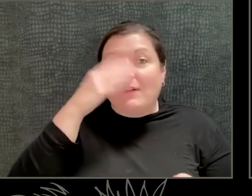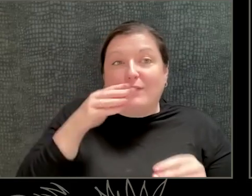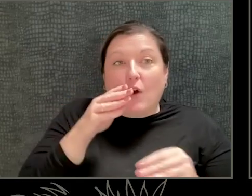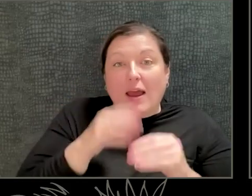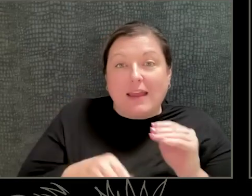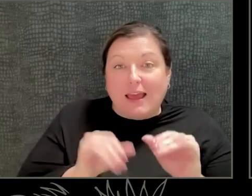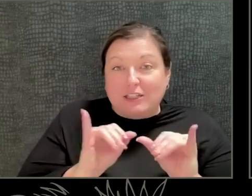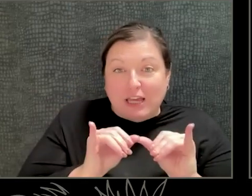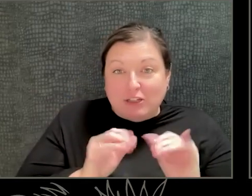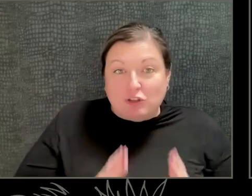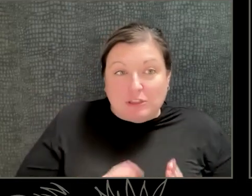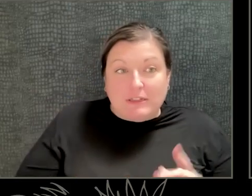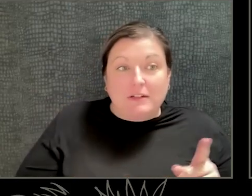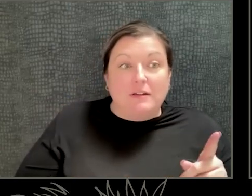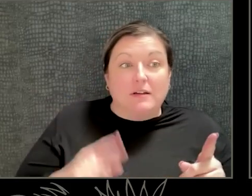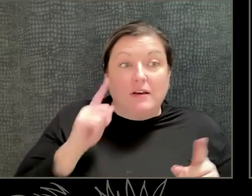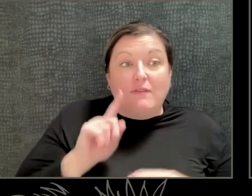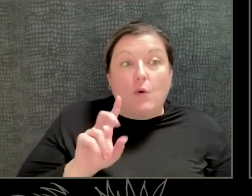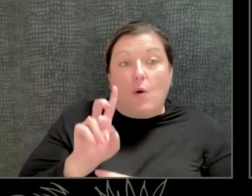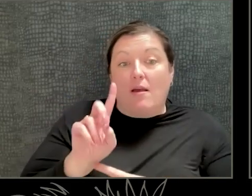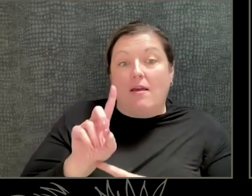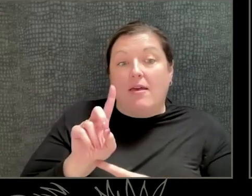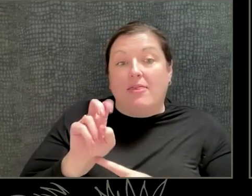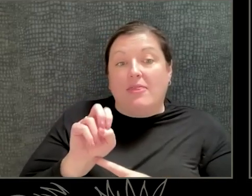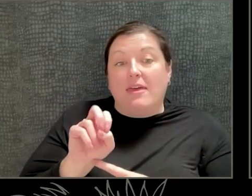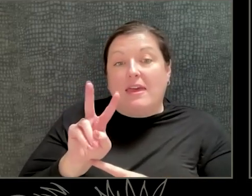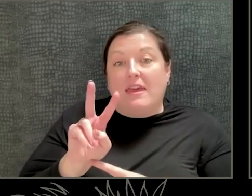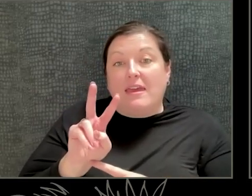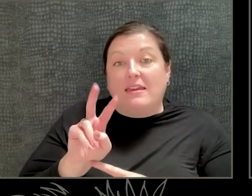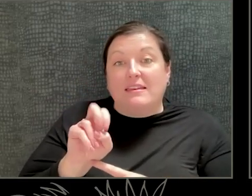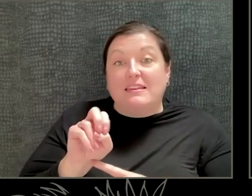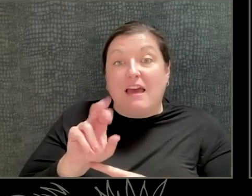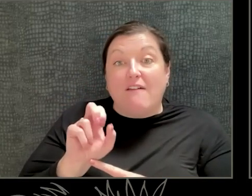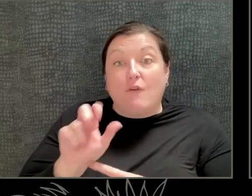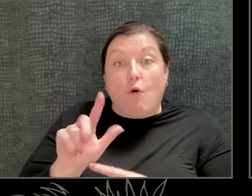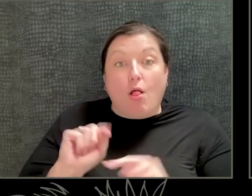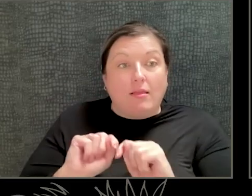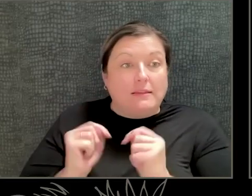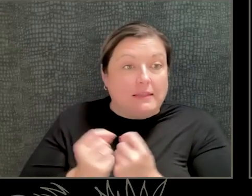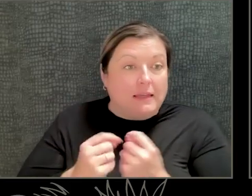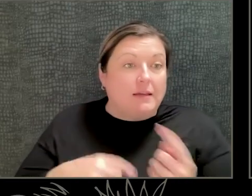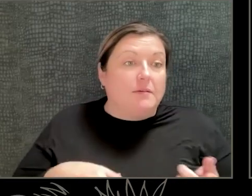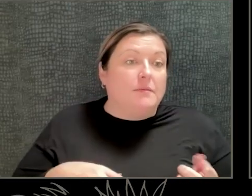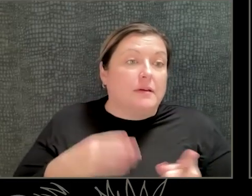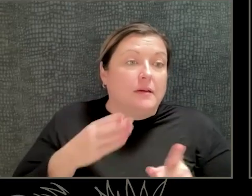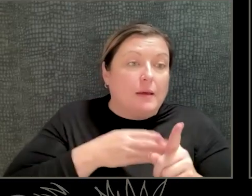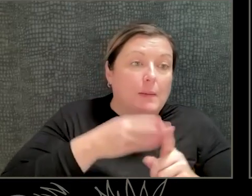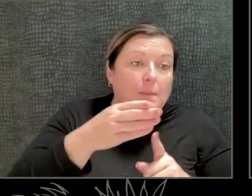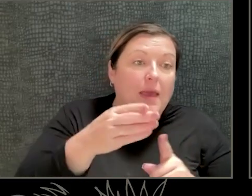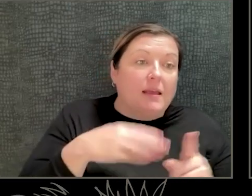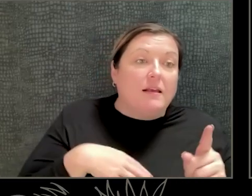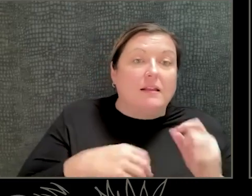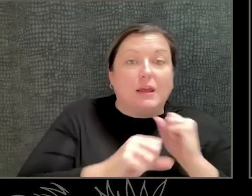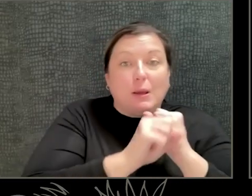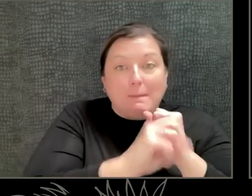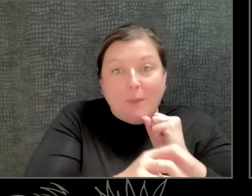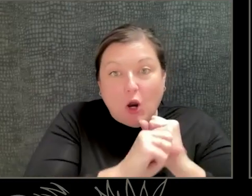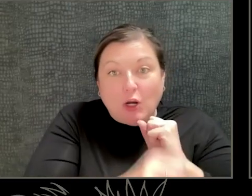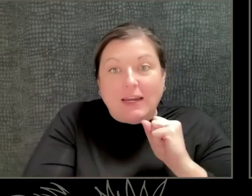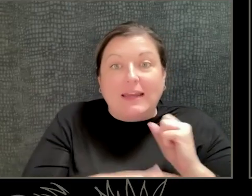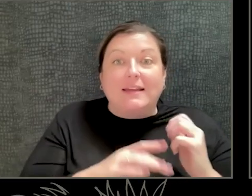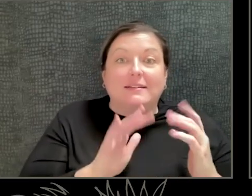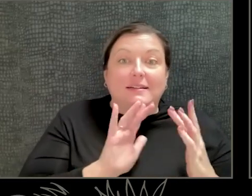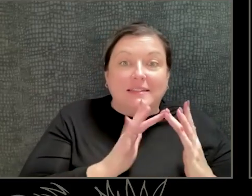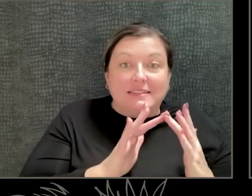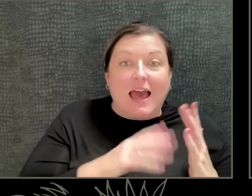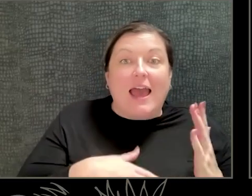on the DevRel team, but I'm mainly doing marketing sites, landing pages, or